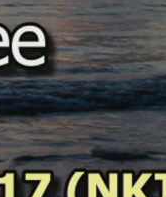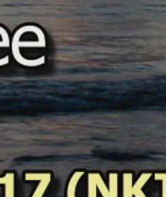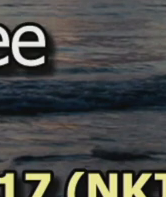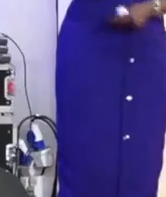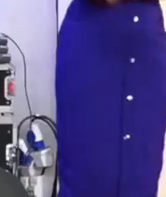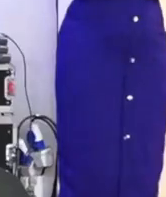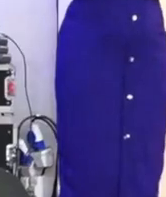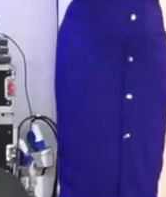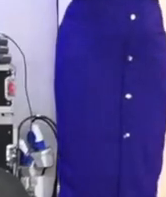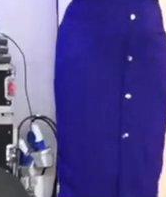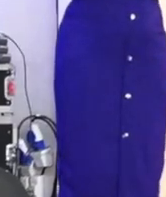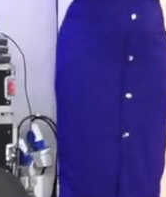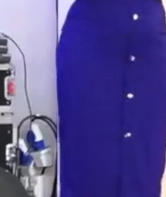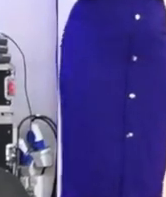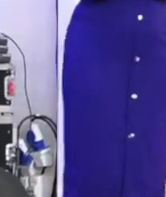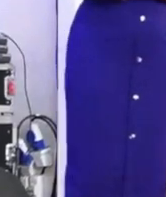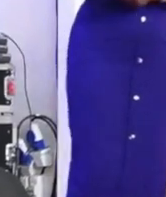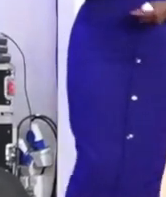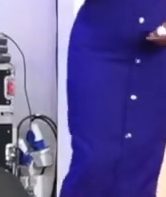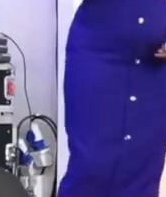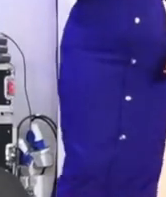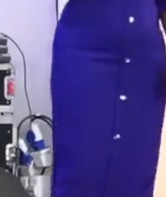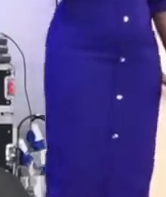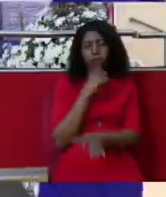Hallelujah. A story is told